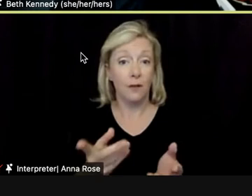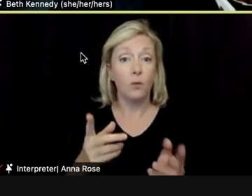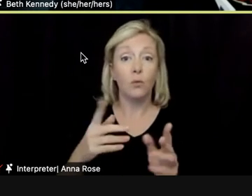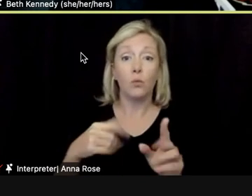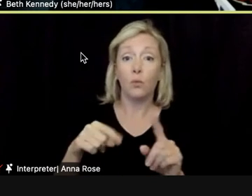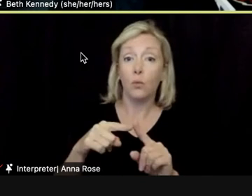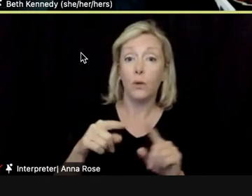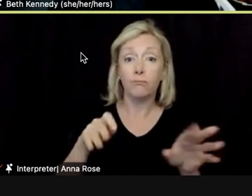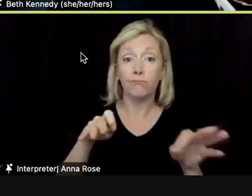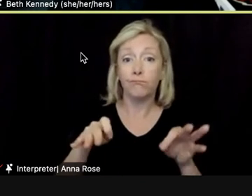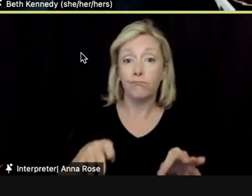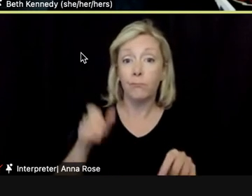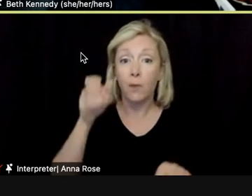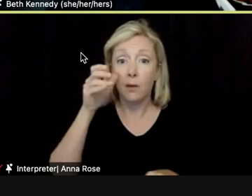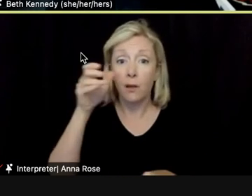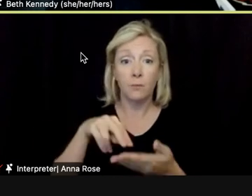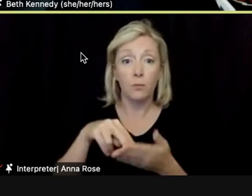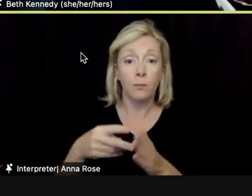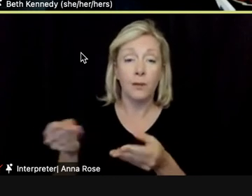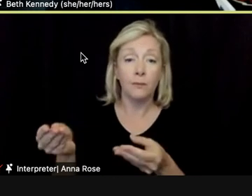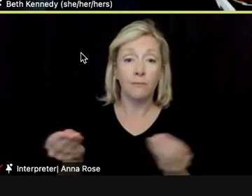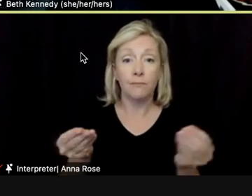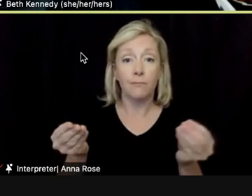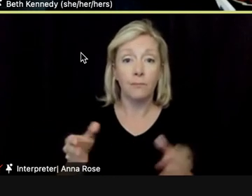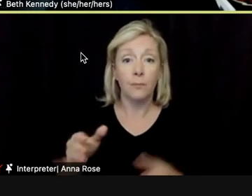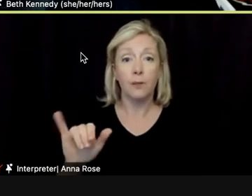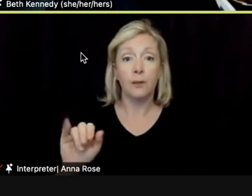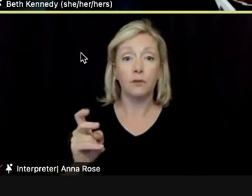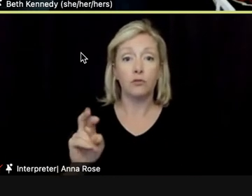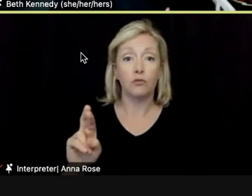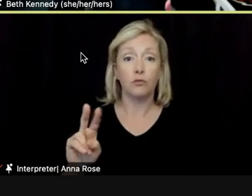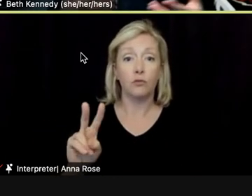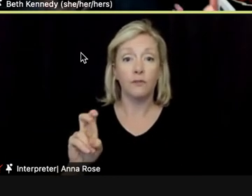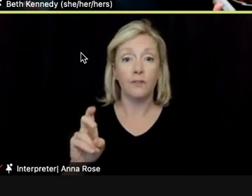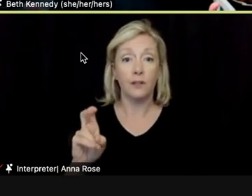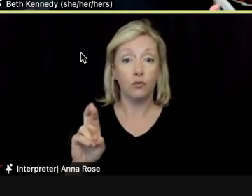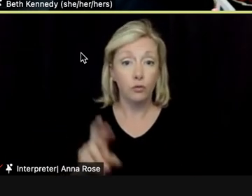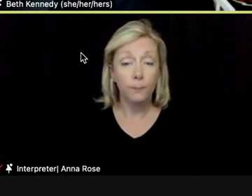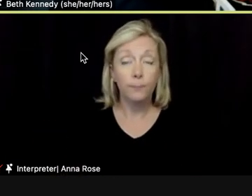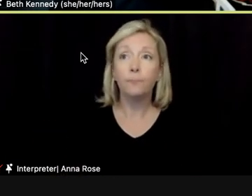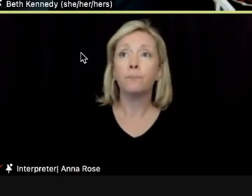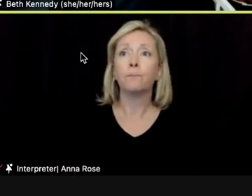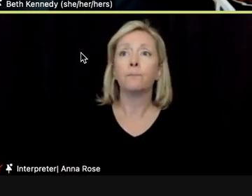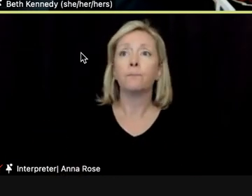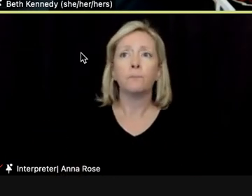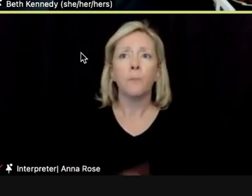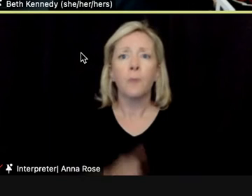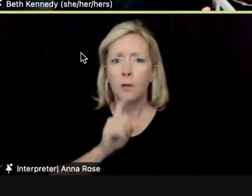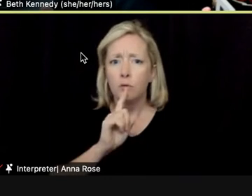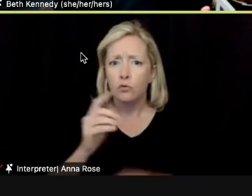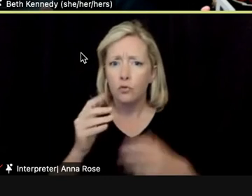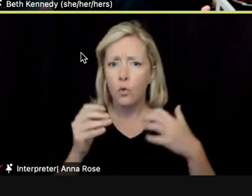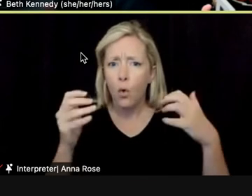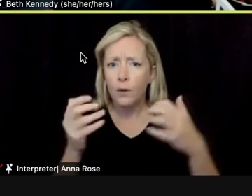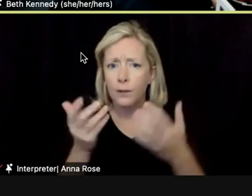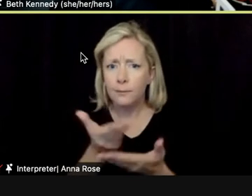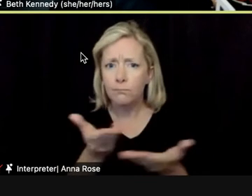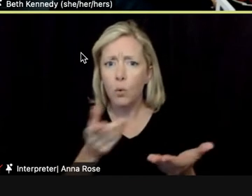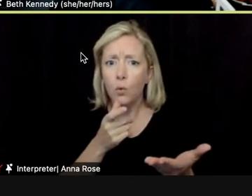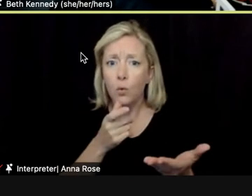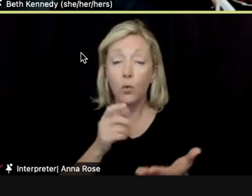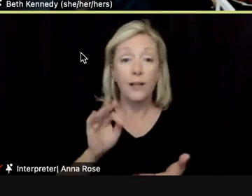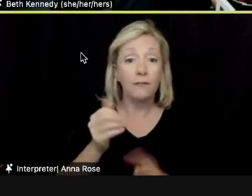interveners. And one thing I'd like to say, I don't know if there are administrators in the audience. So if